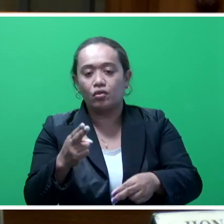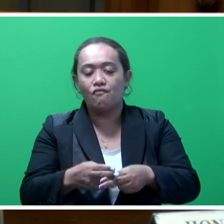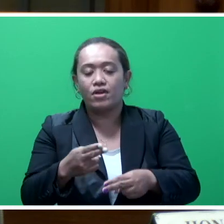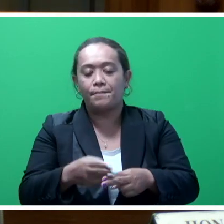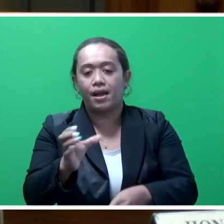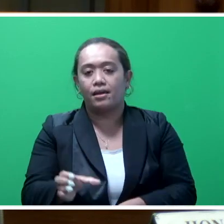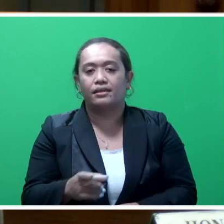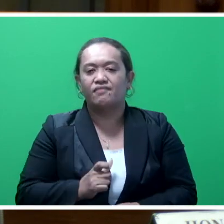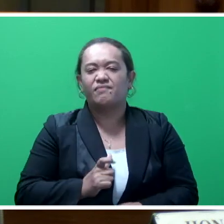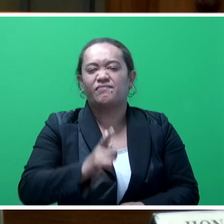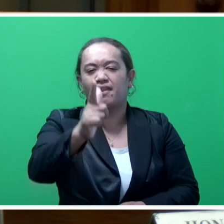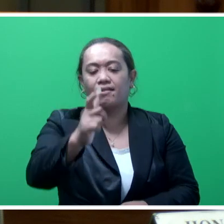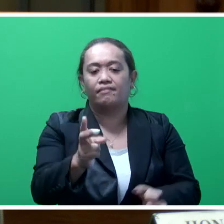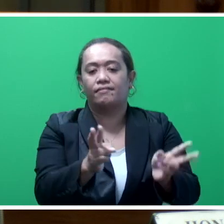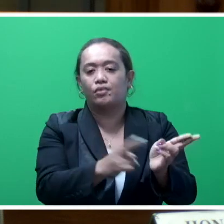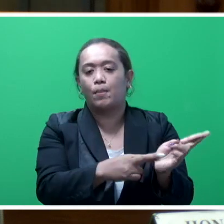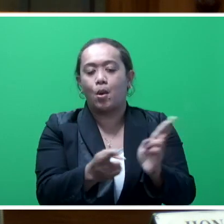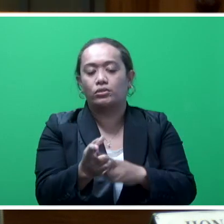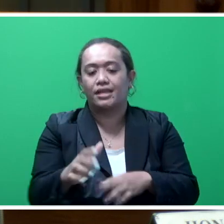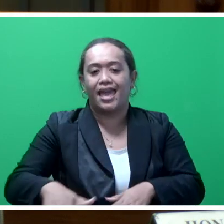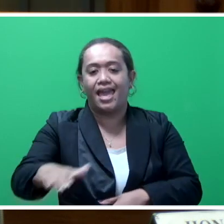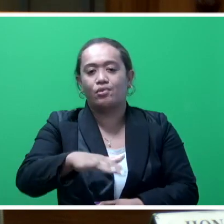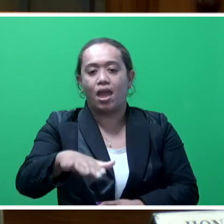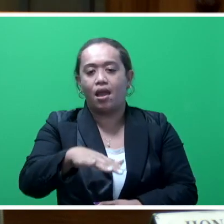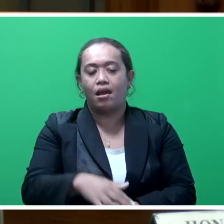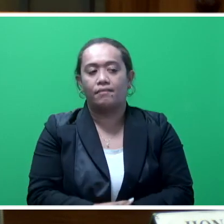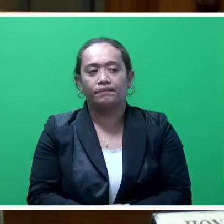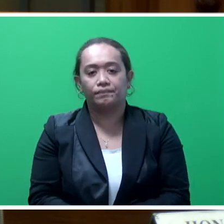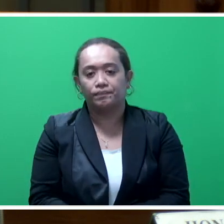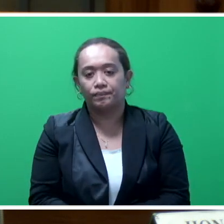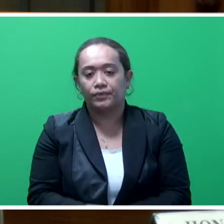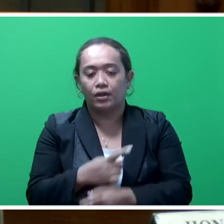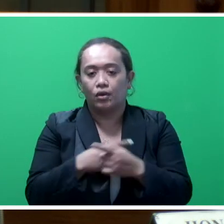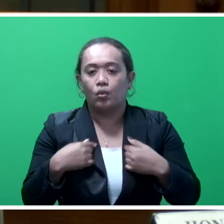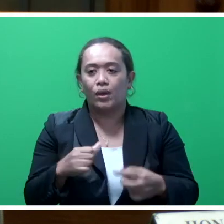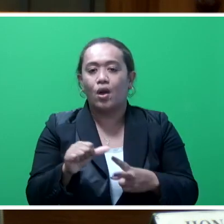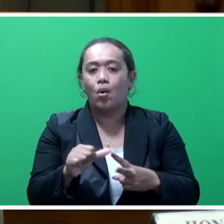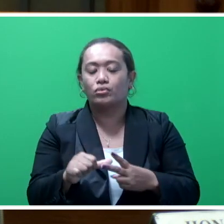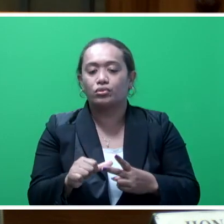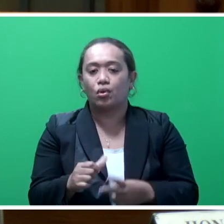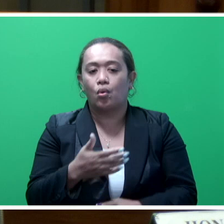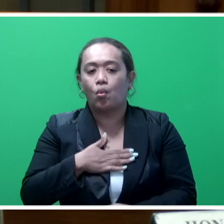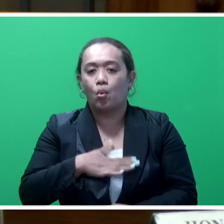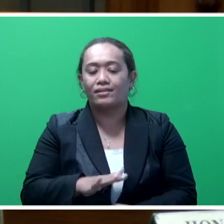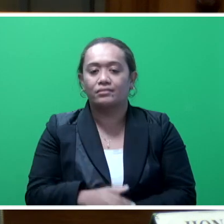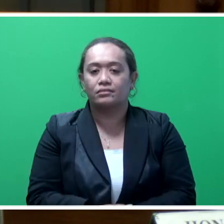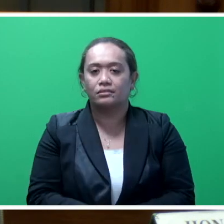interior area. So, Mr. Speaker said, we also want to gradually move